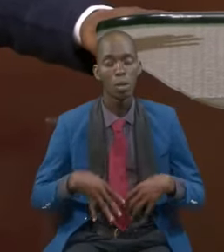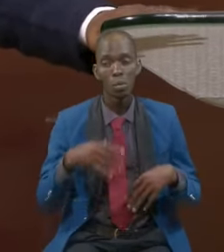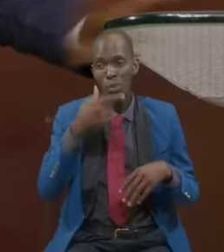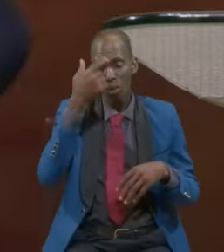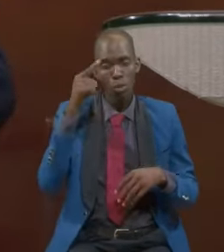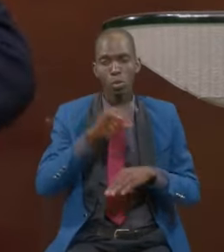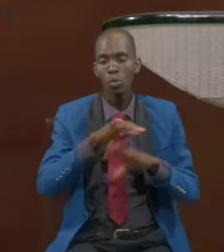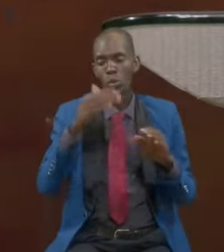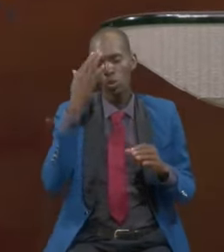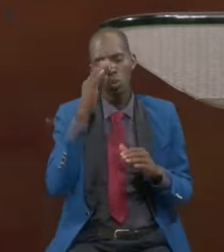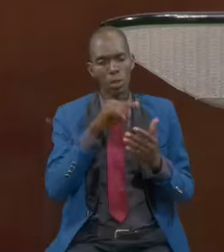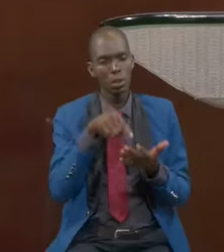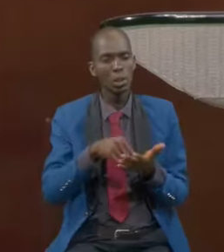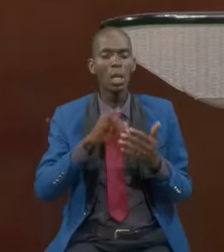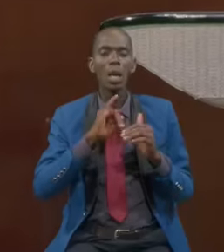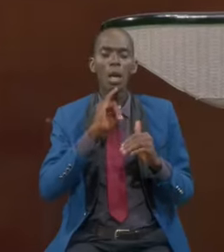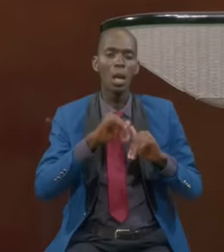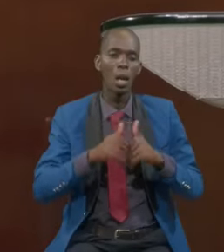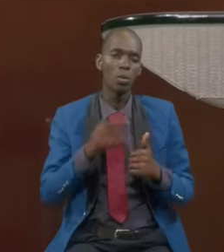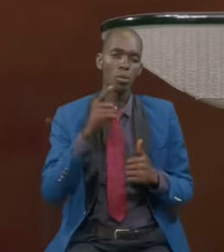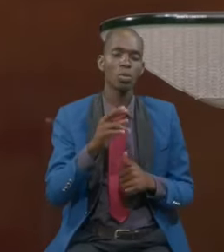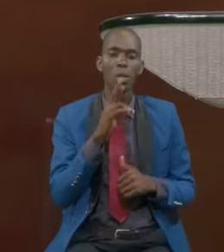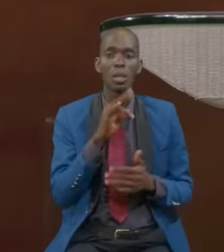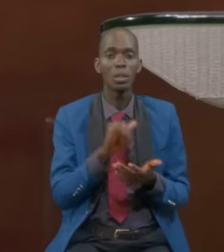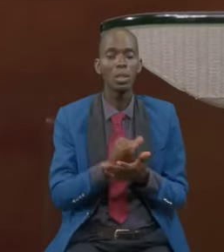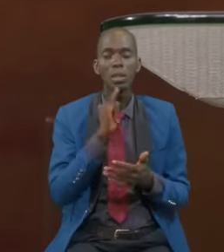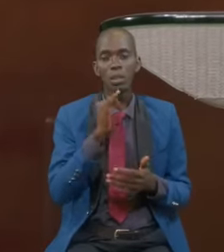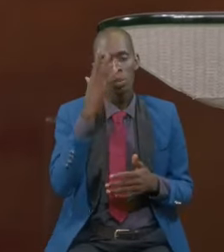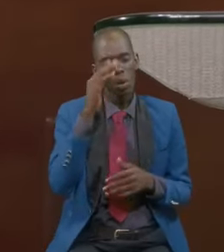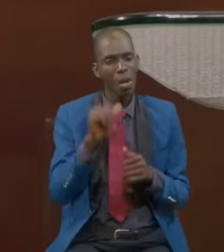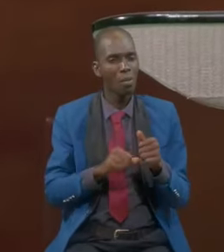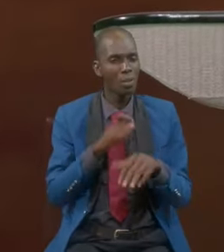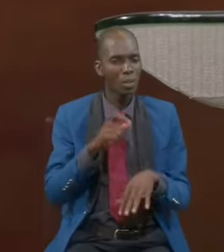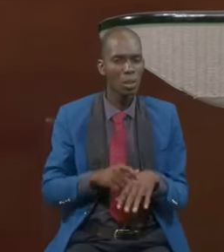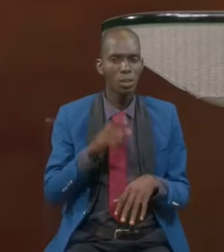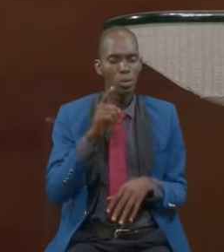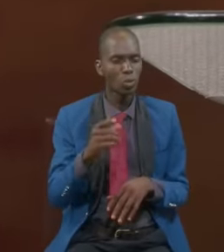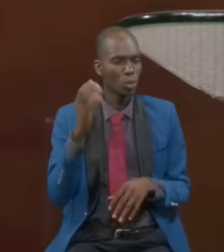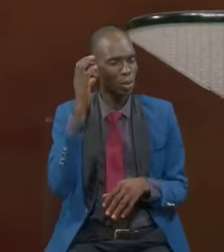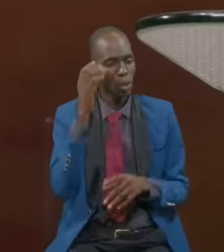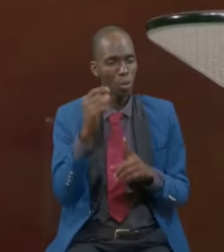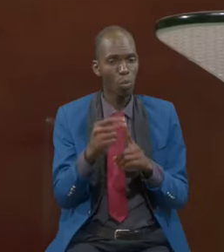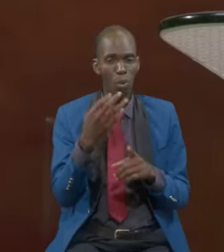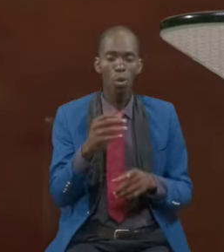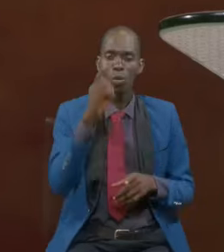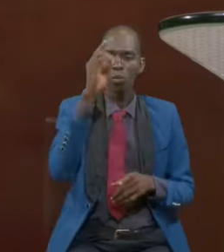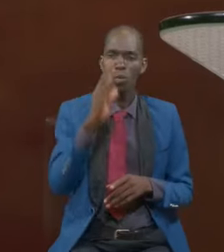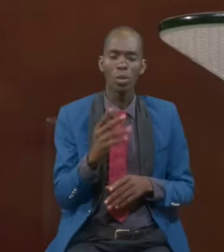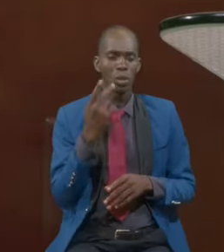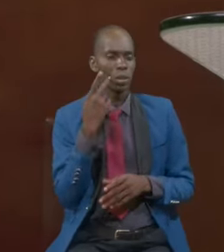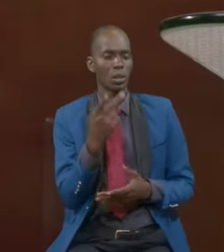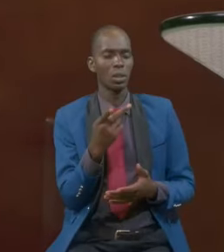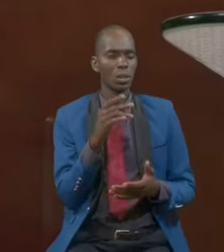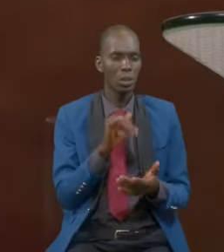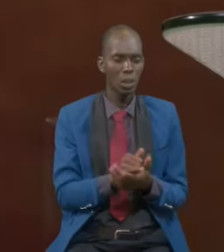this is how you are. That's the reason why every time you hear the word of God, look at that mirror and see what that mirror